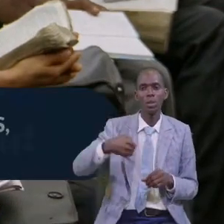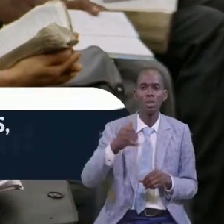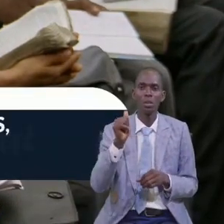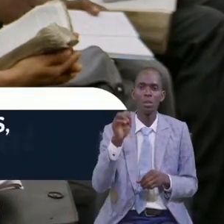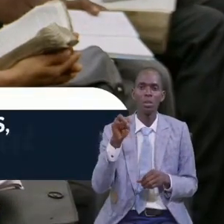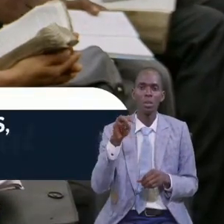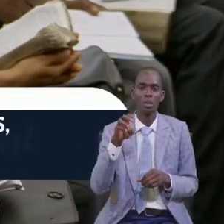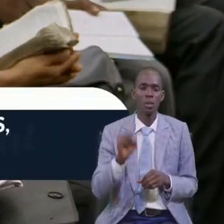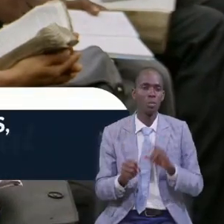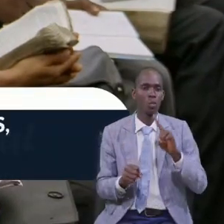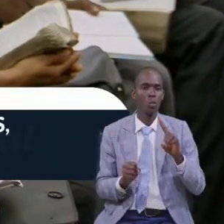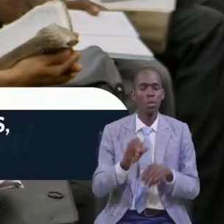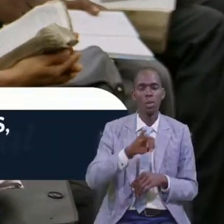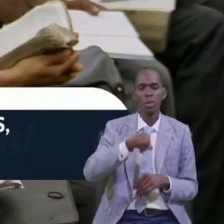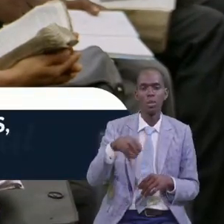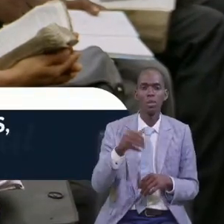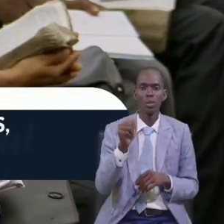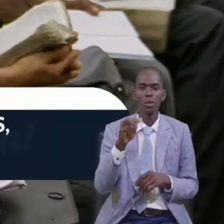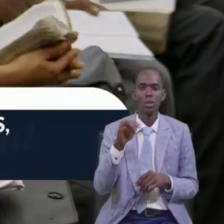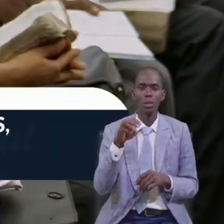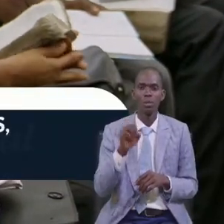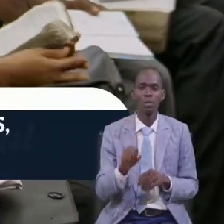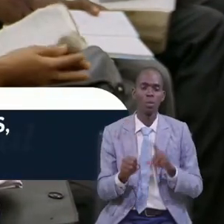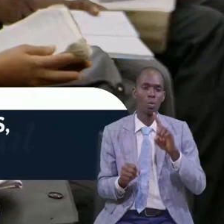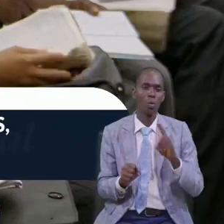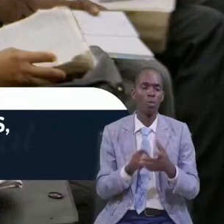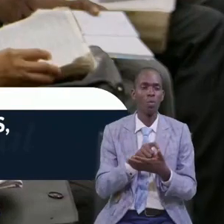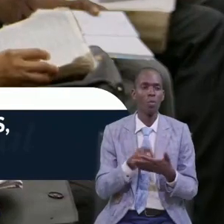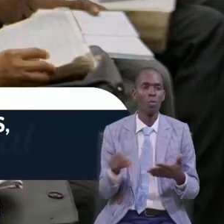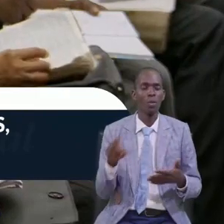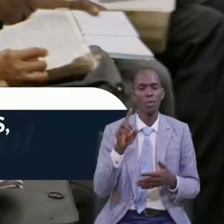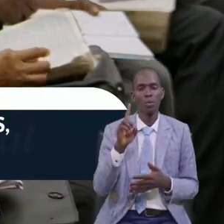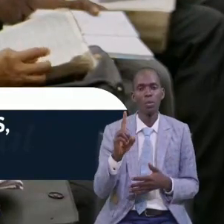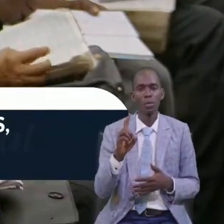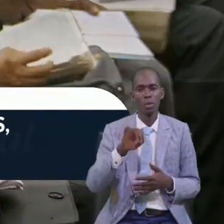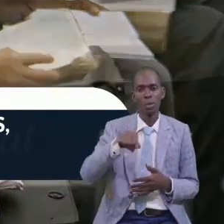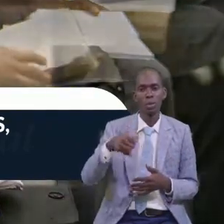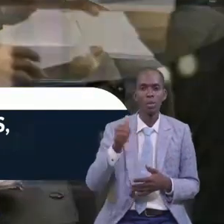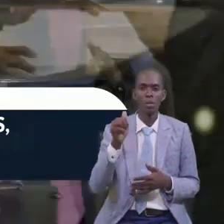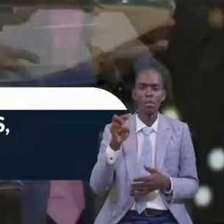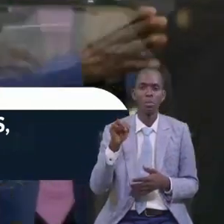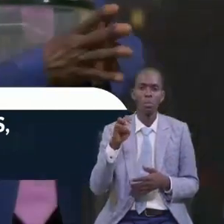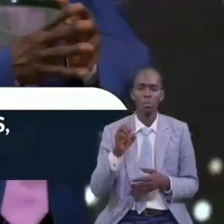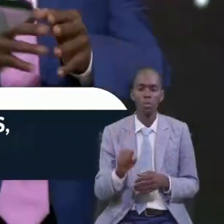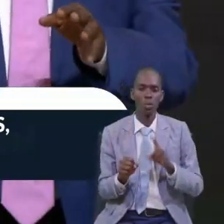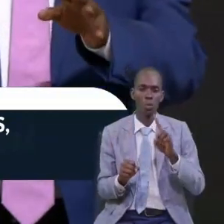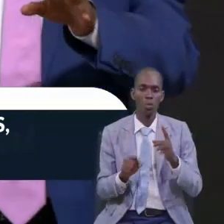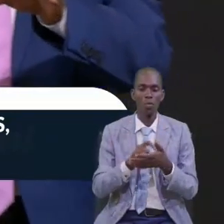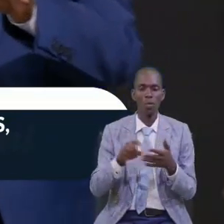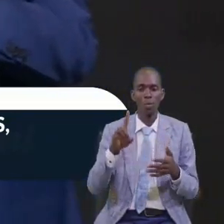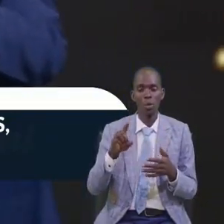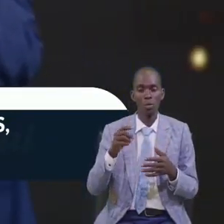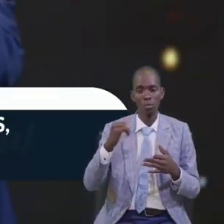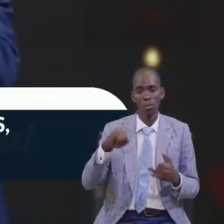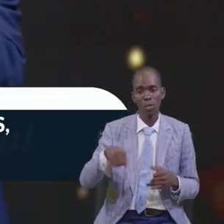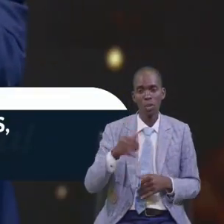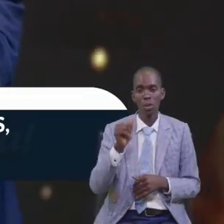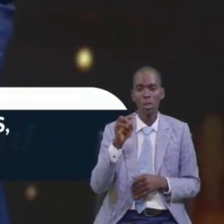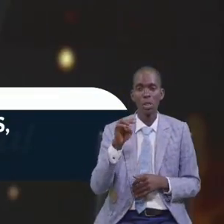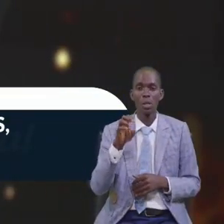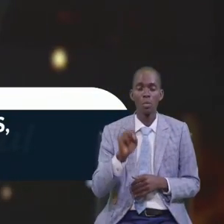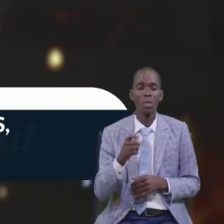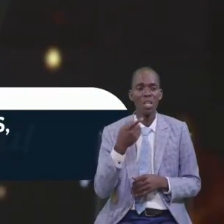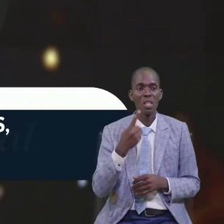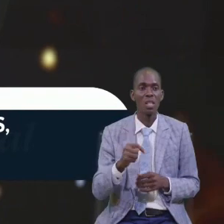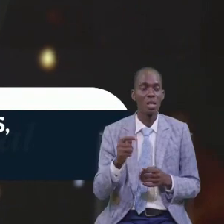1. James chapter 1, reading from verse 1. James, a servant of God